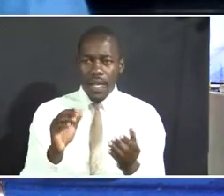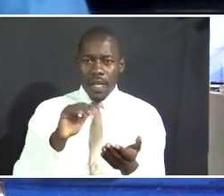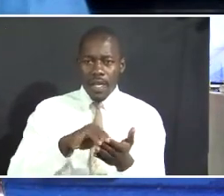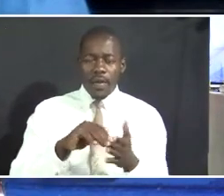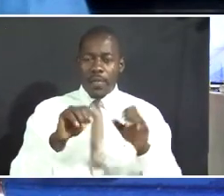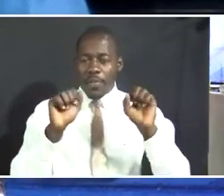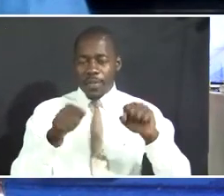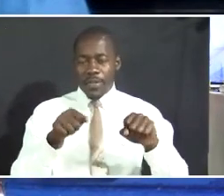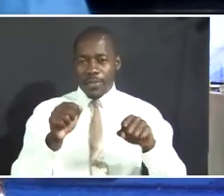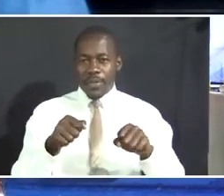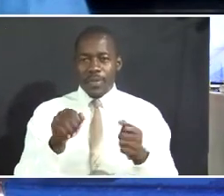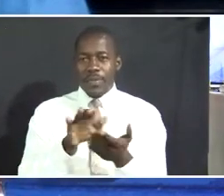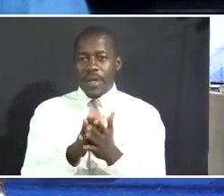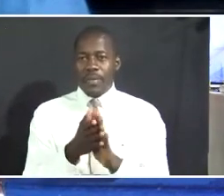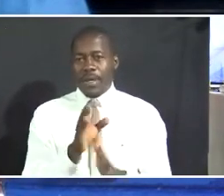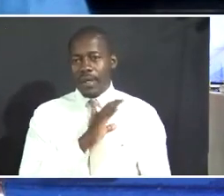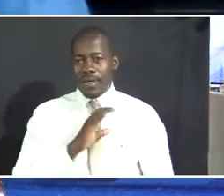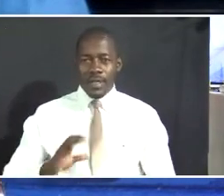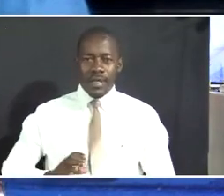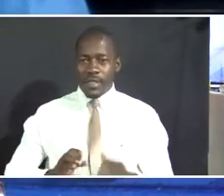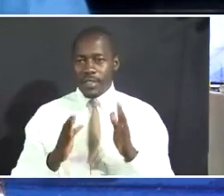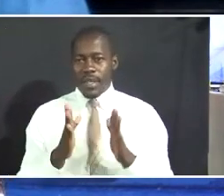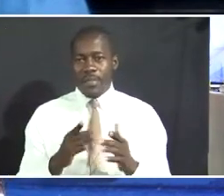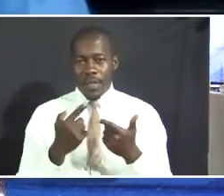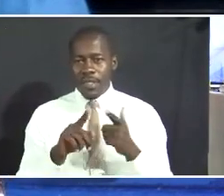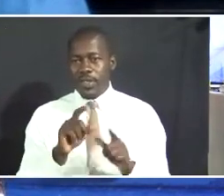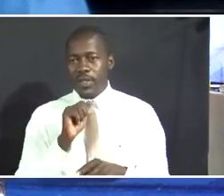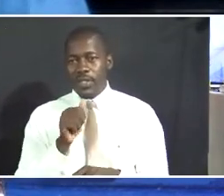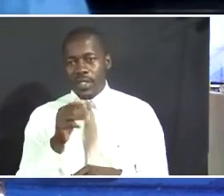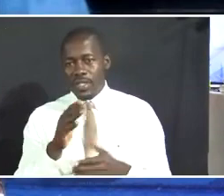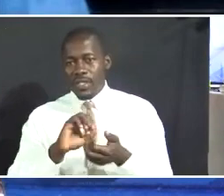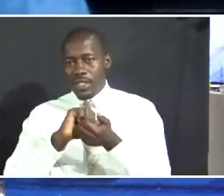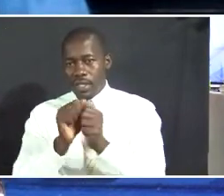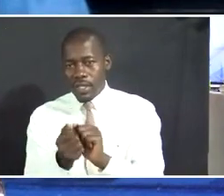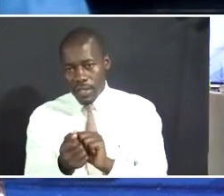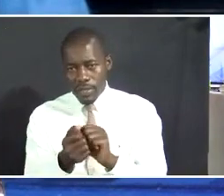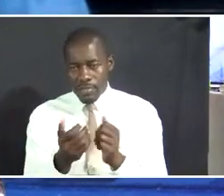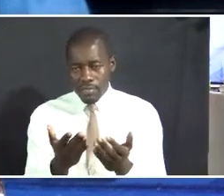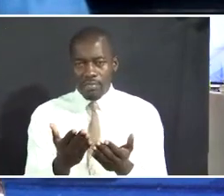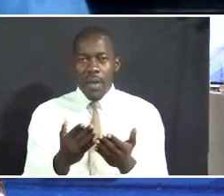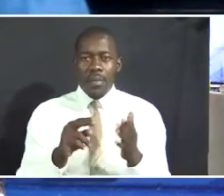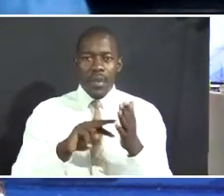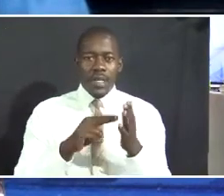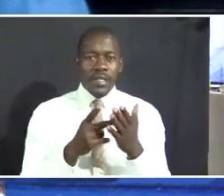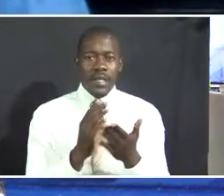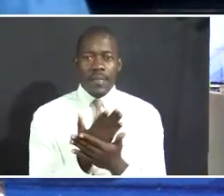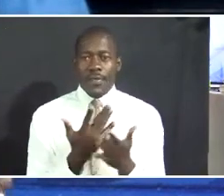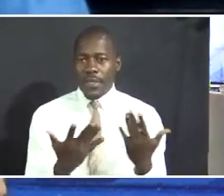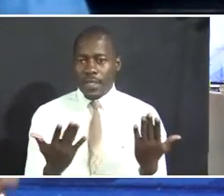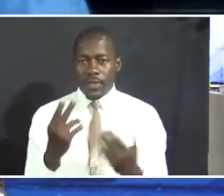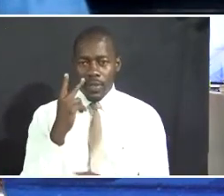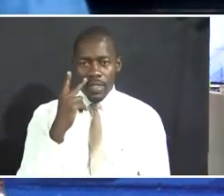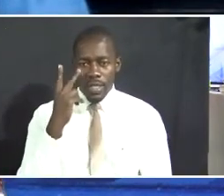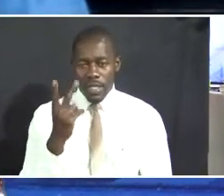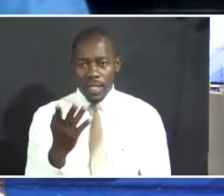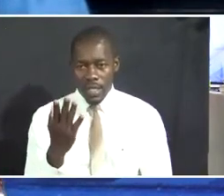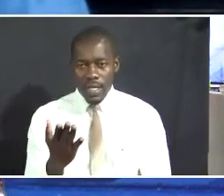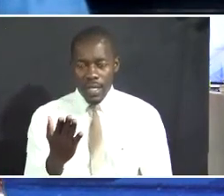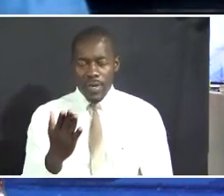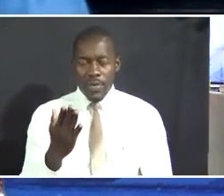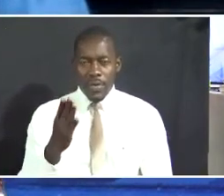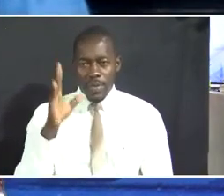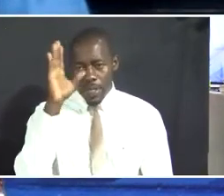Christian by name, but you are not converted. So it is possible that some of the things that we see is because of lack of